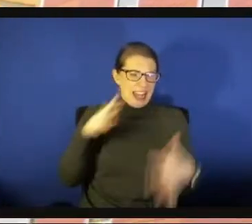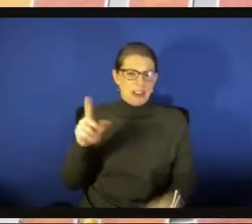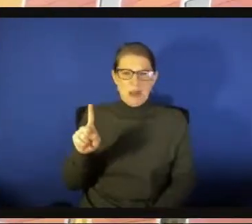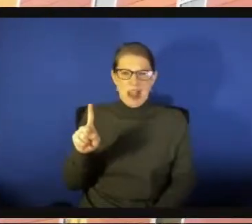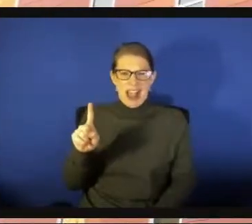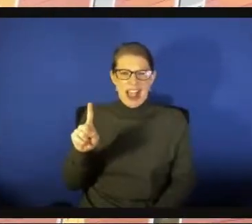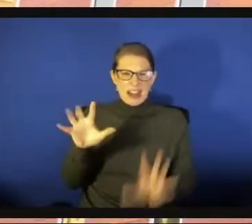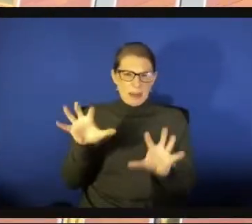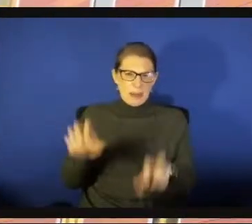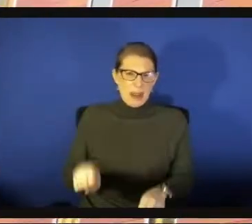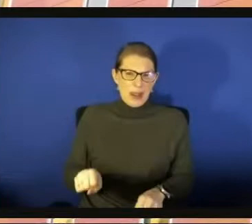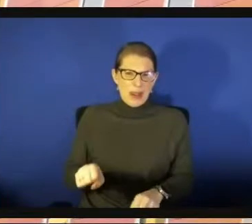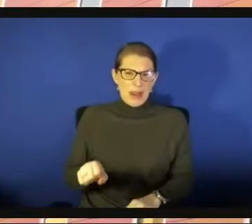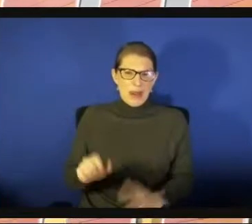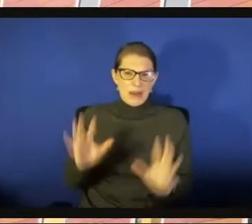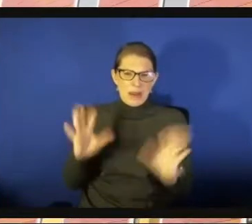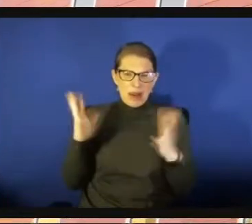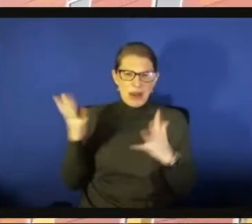1.